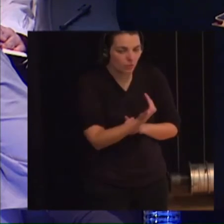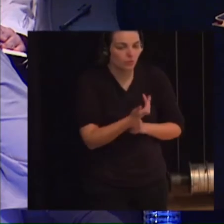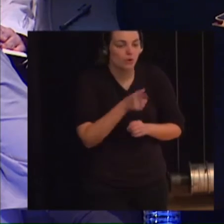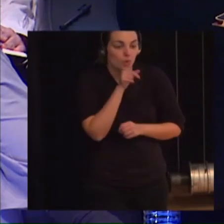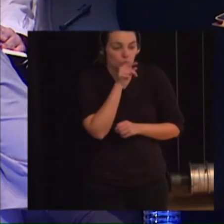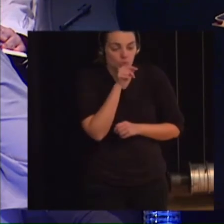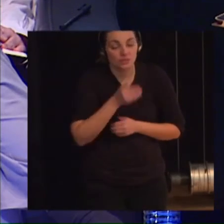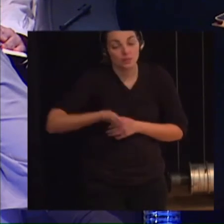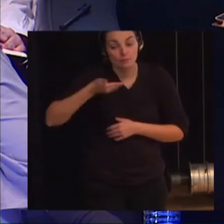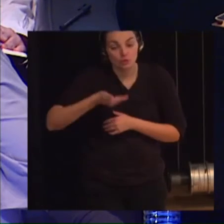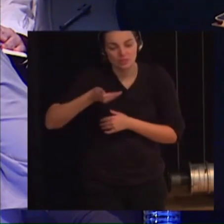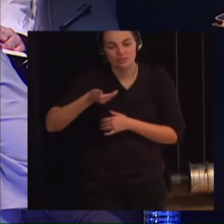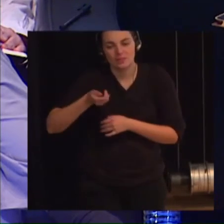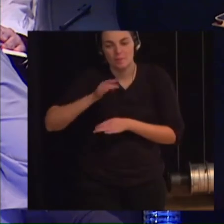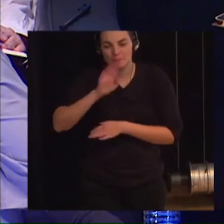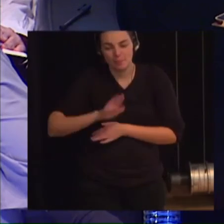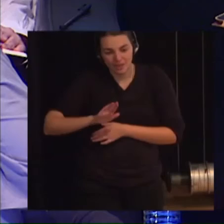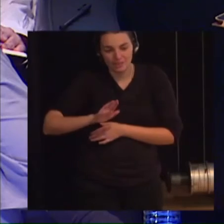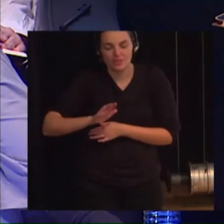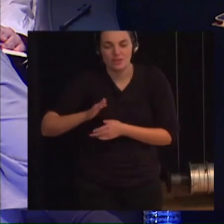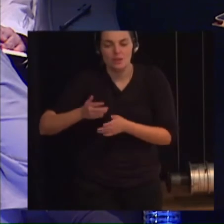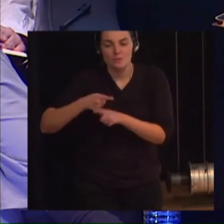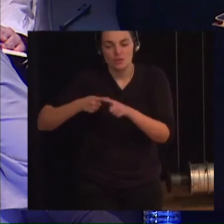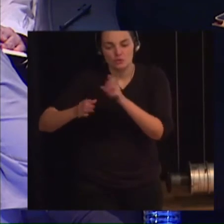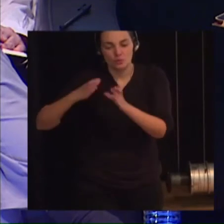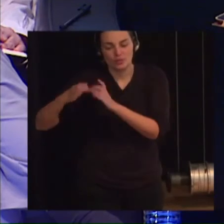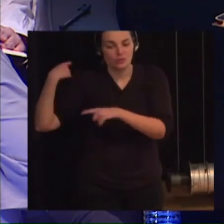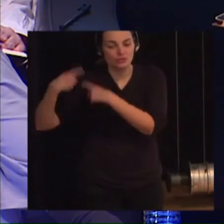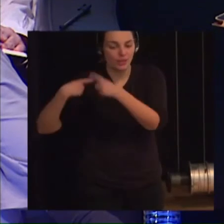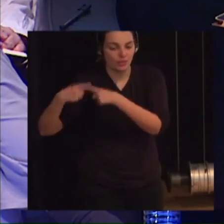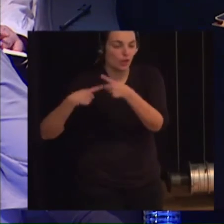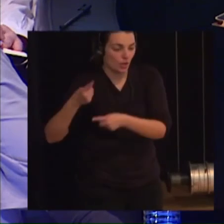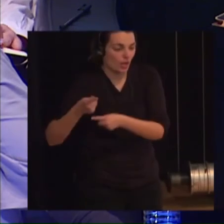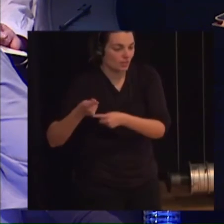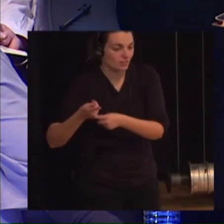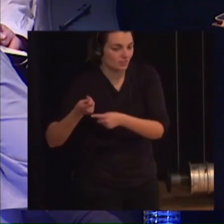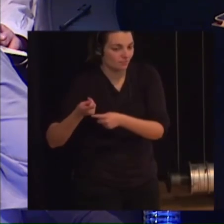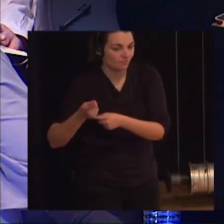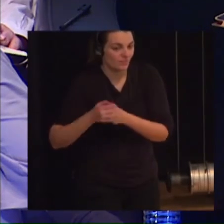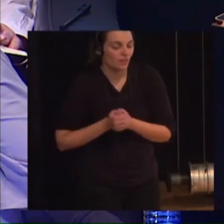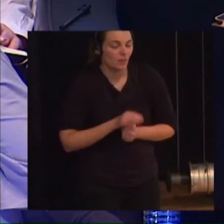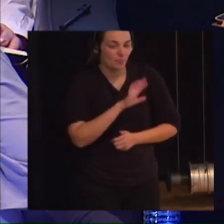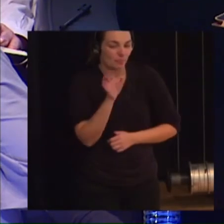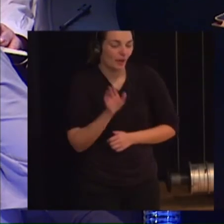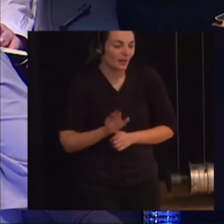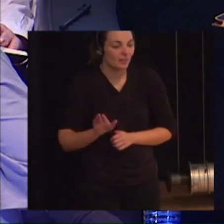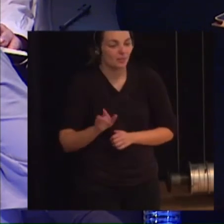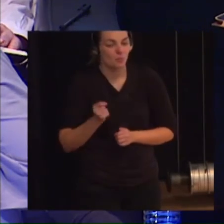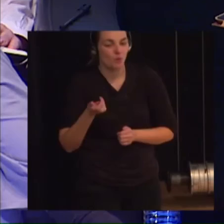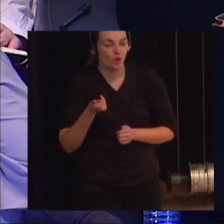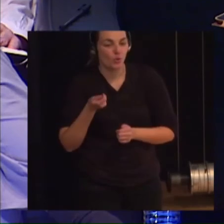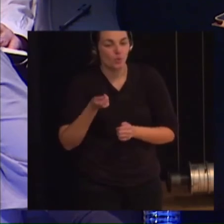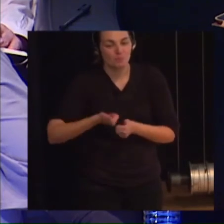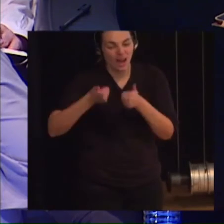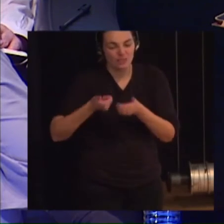high percentage tend to be a media from a traditional trusted source of information. And we know